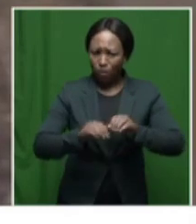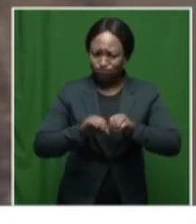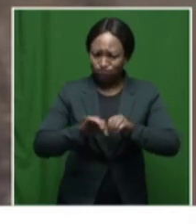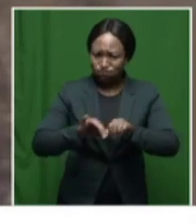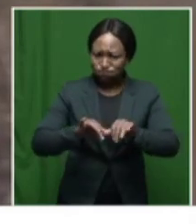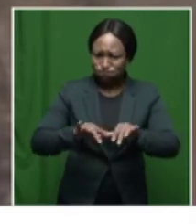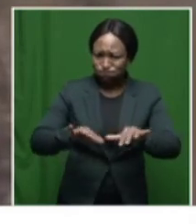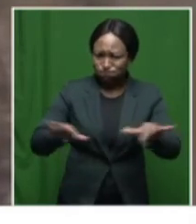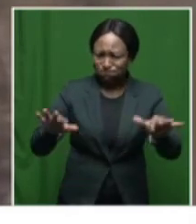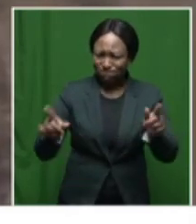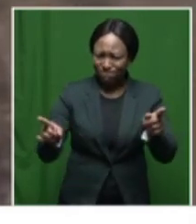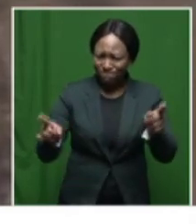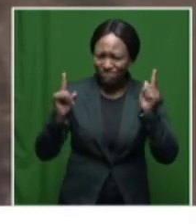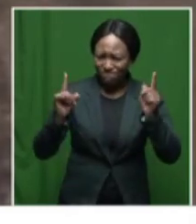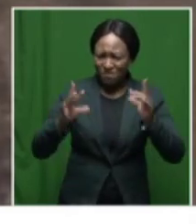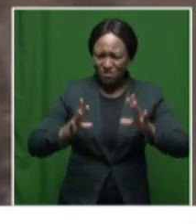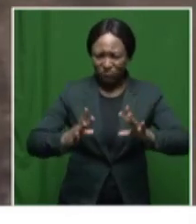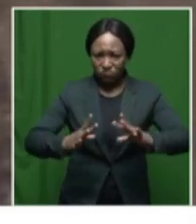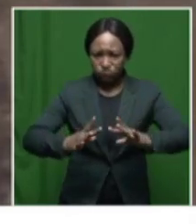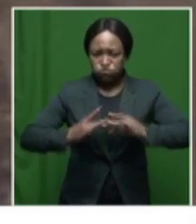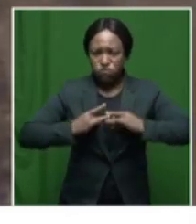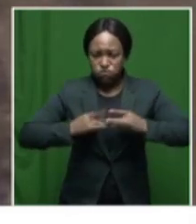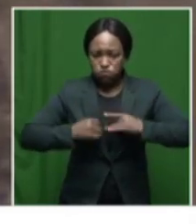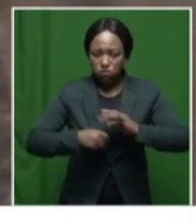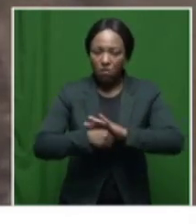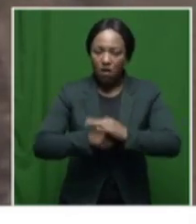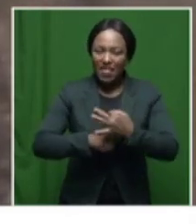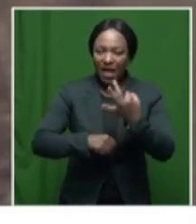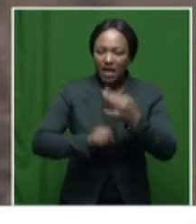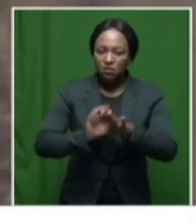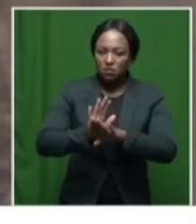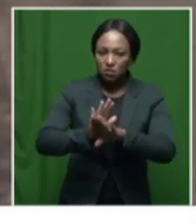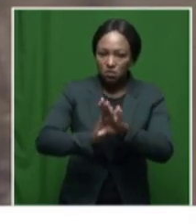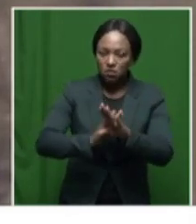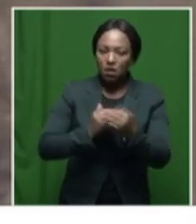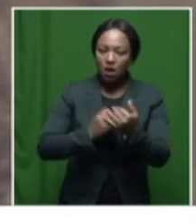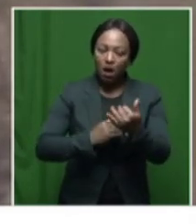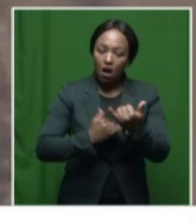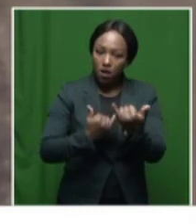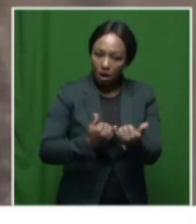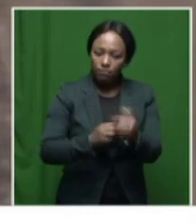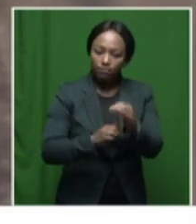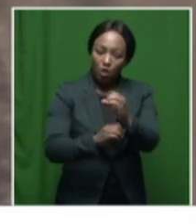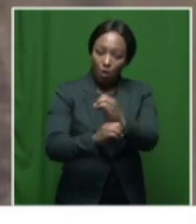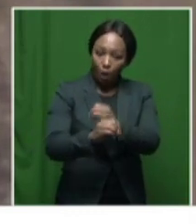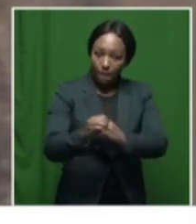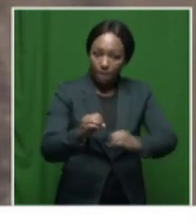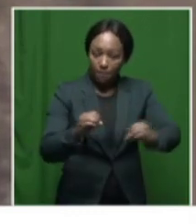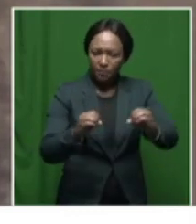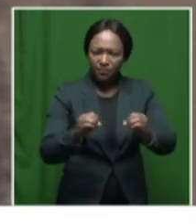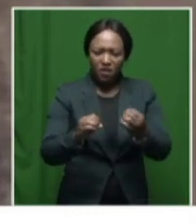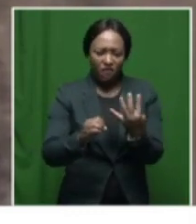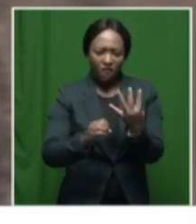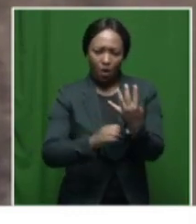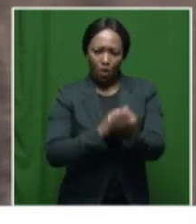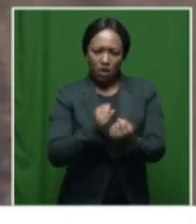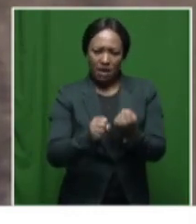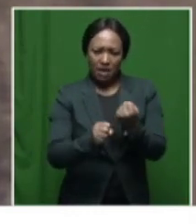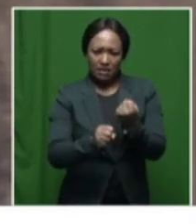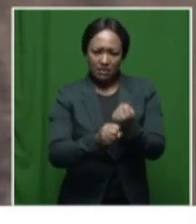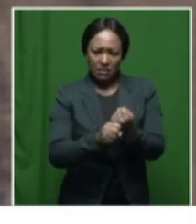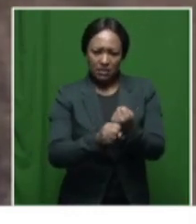very contagious, caused us a third wave. And then came Omicron. And within 4 years, our